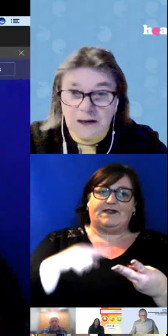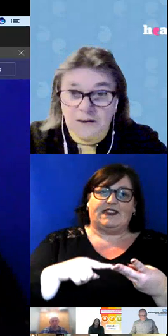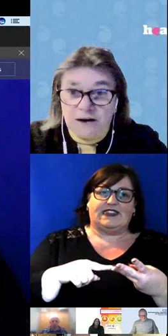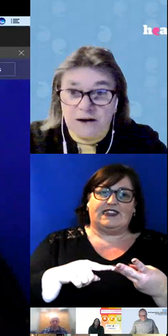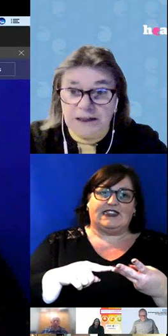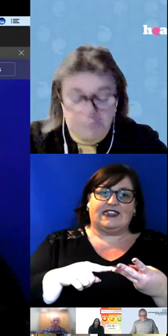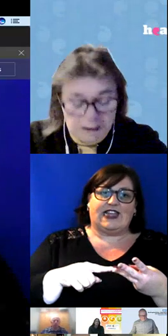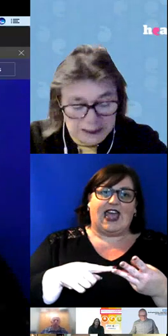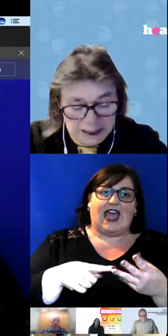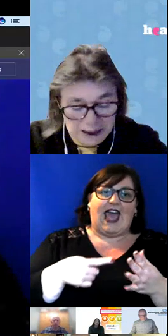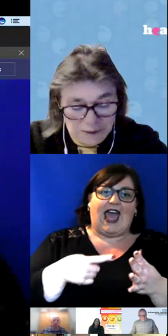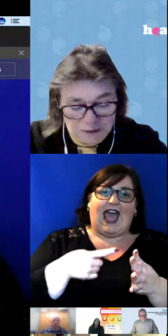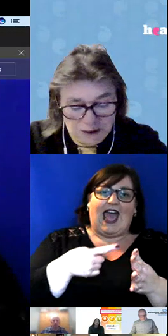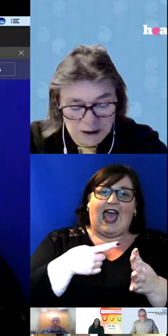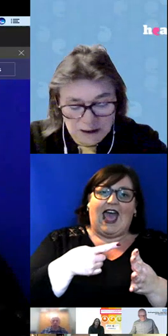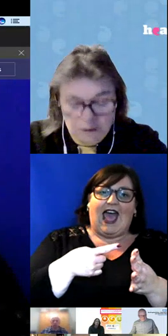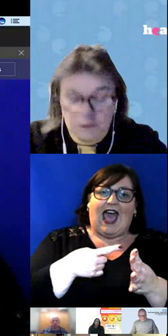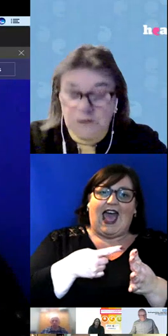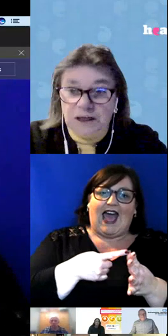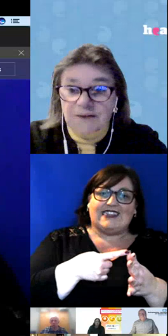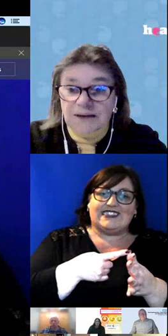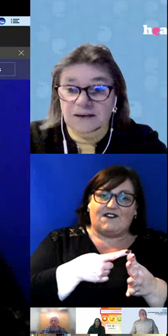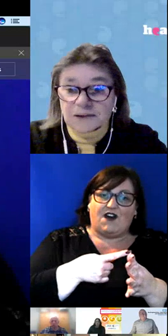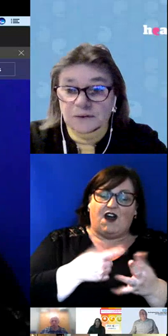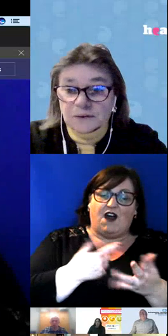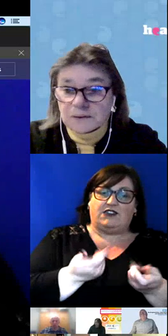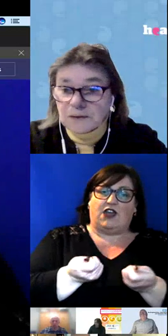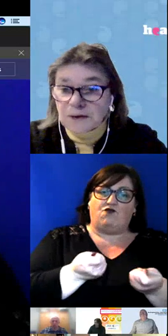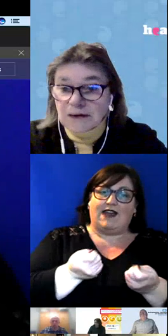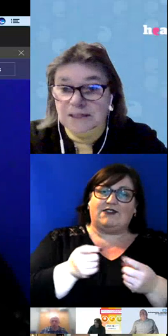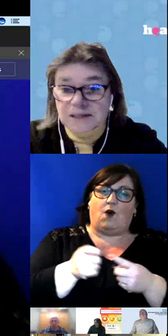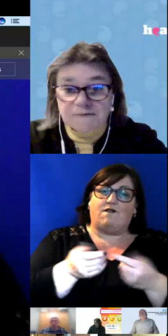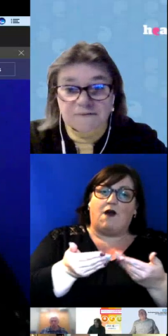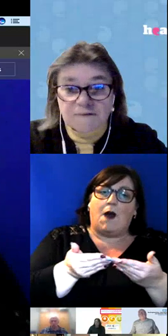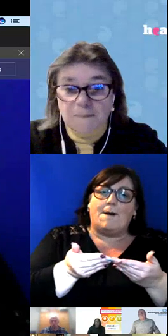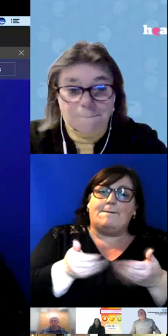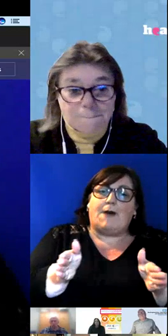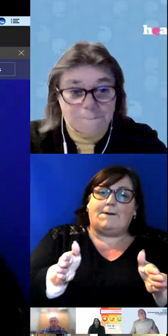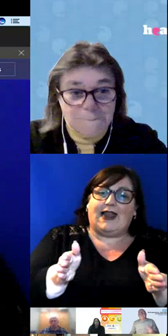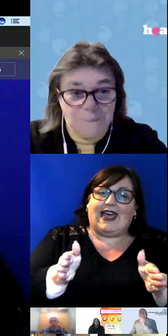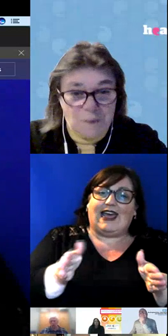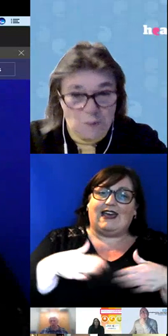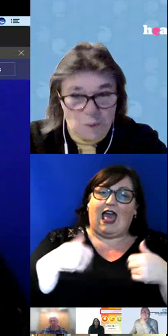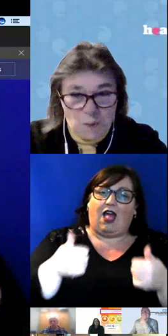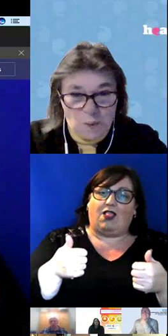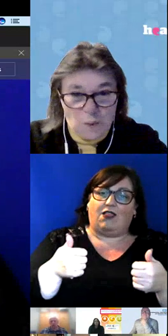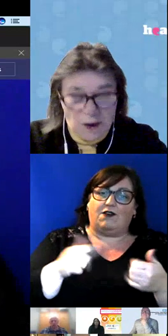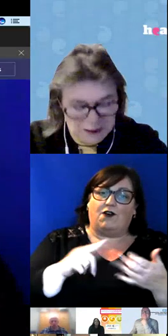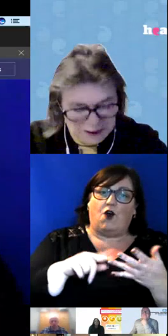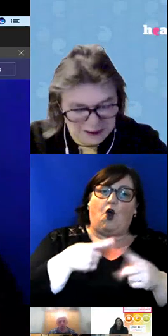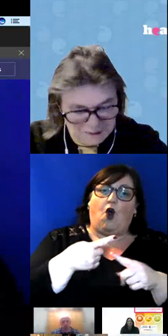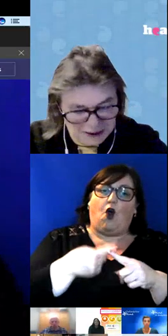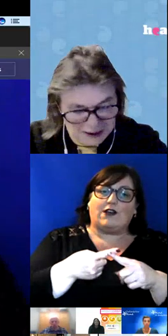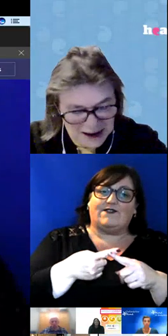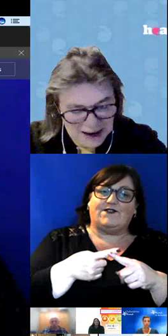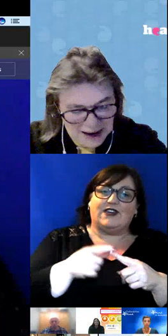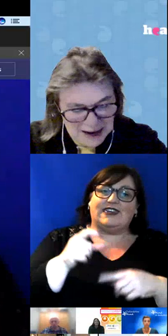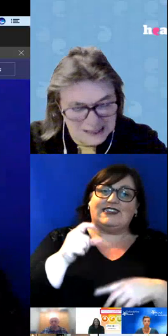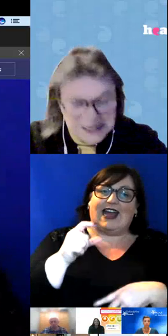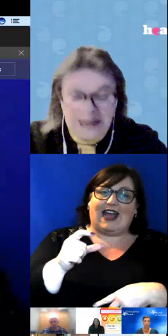is our Director of Public Health at Oxfordshire County Council. Are you there, Ansaf? Yes, I'm here. Good evening, everyone. Good